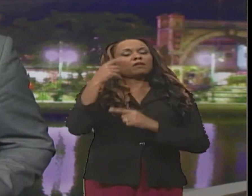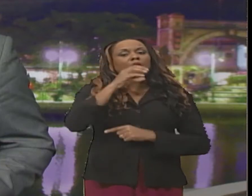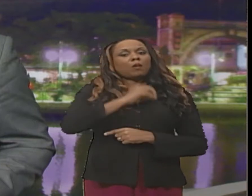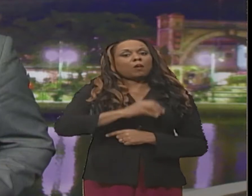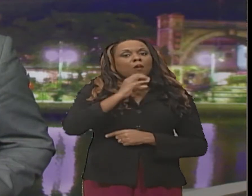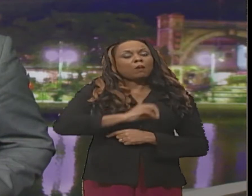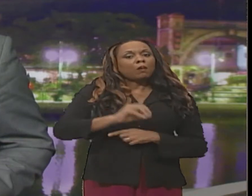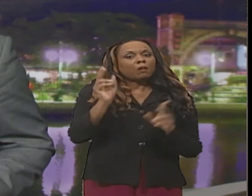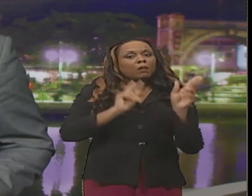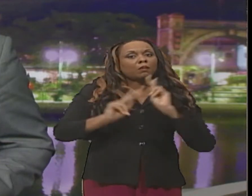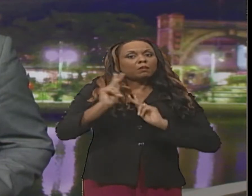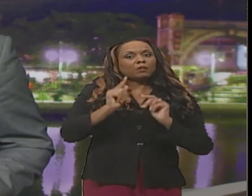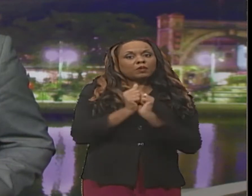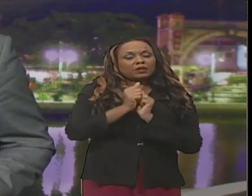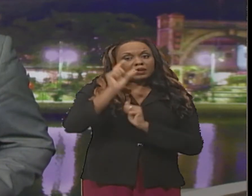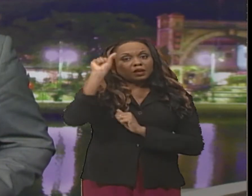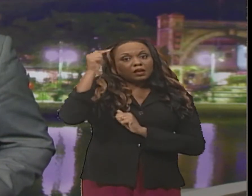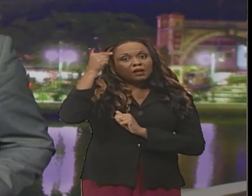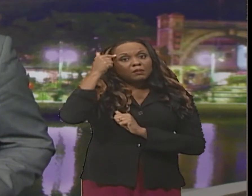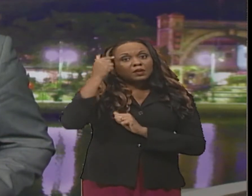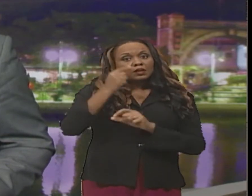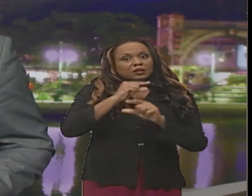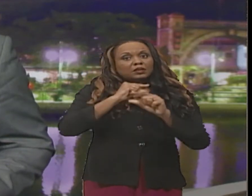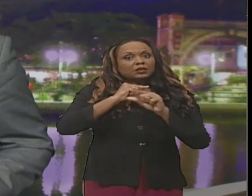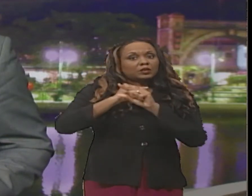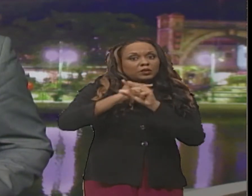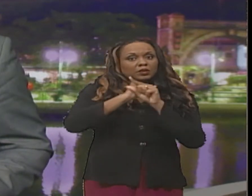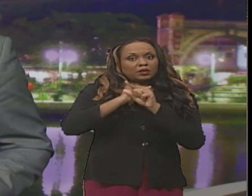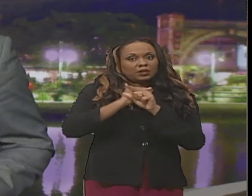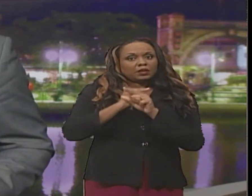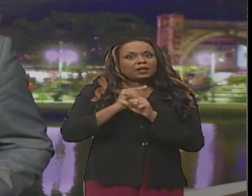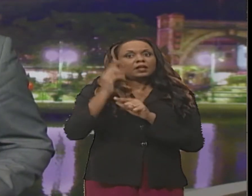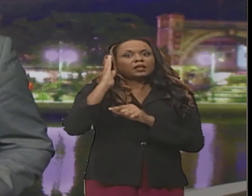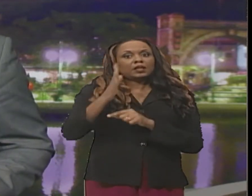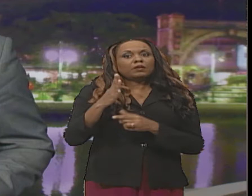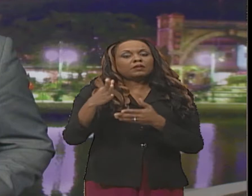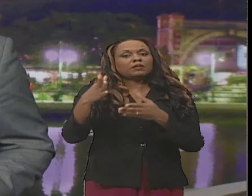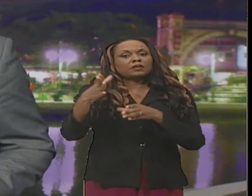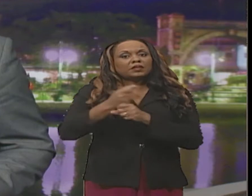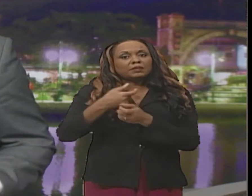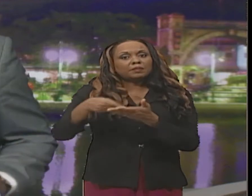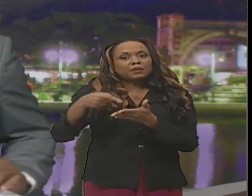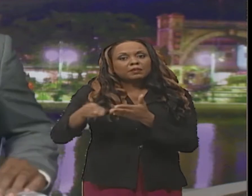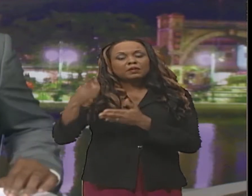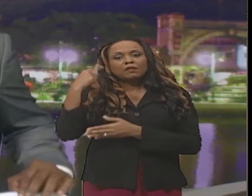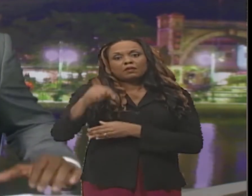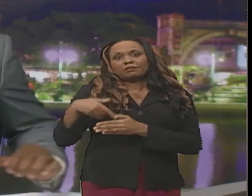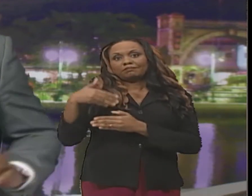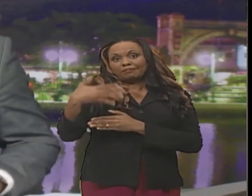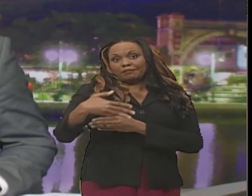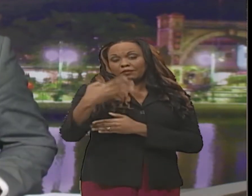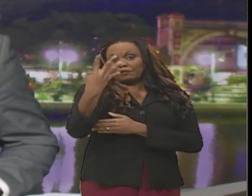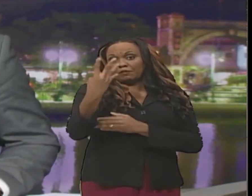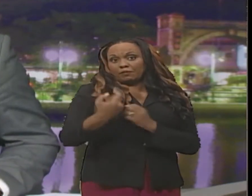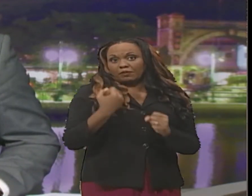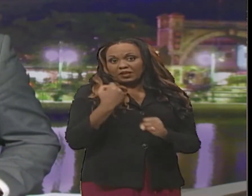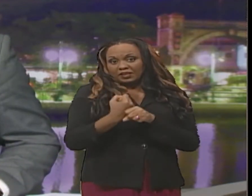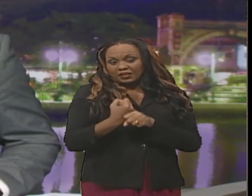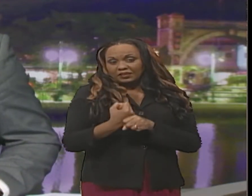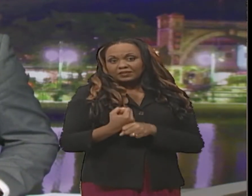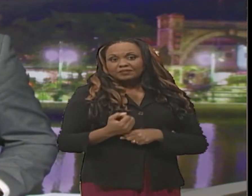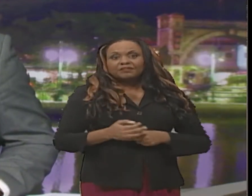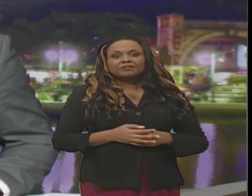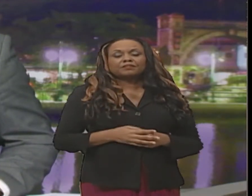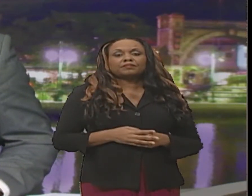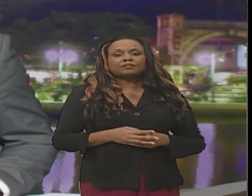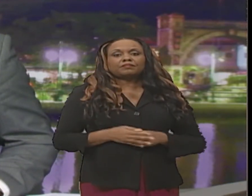pensioners with government securities so they would receive principal payments over the next 4 years. Well,